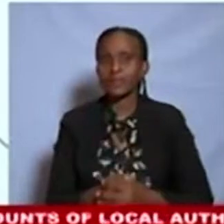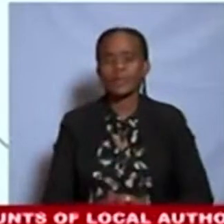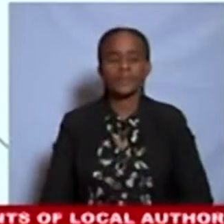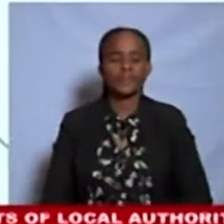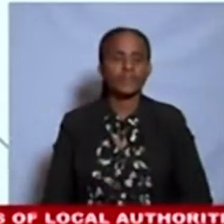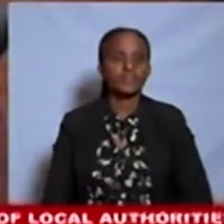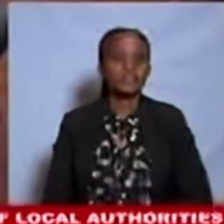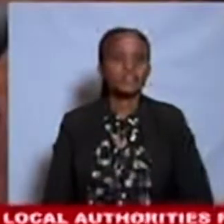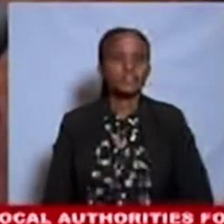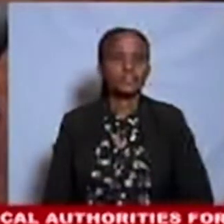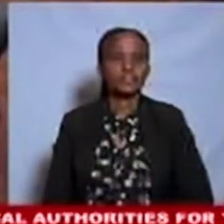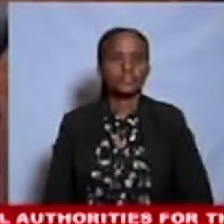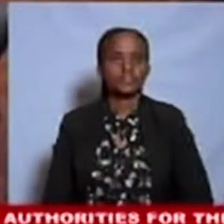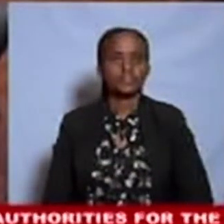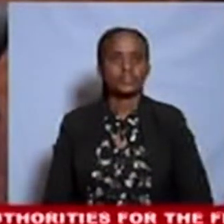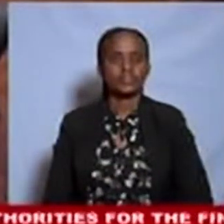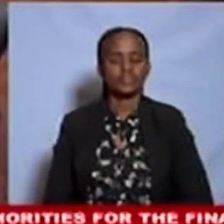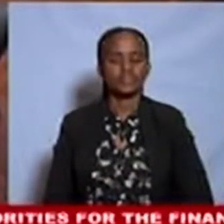Yes.